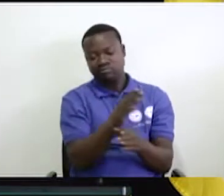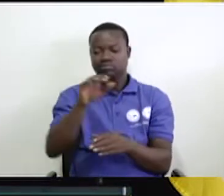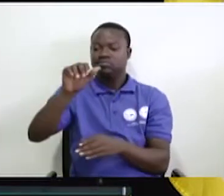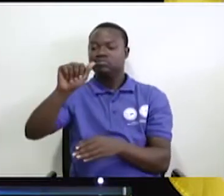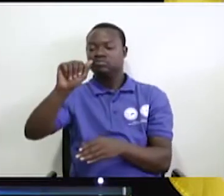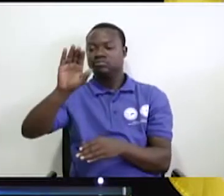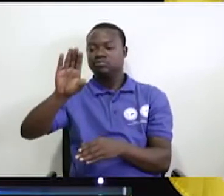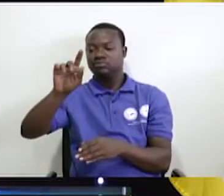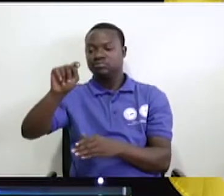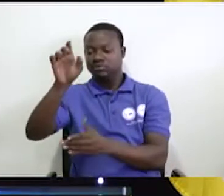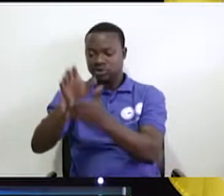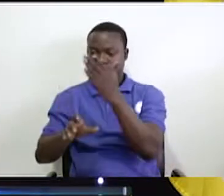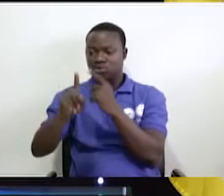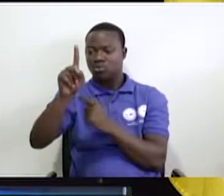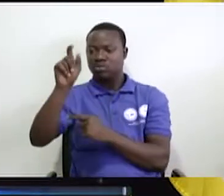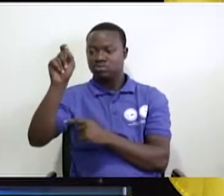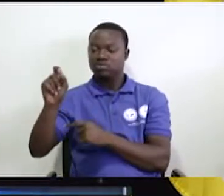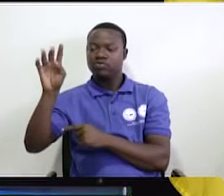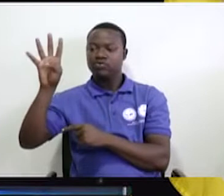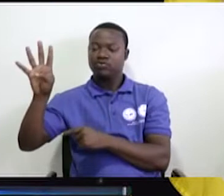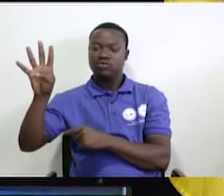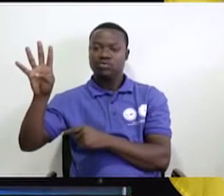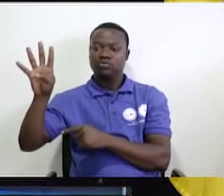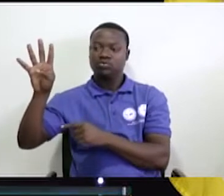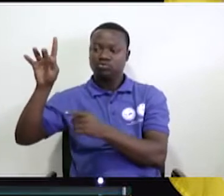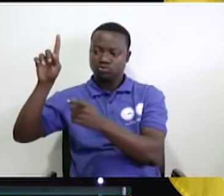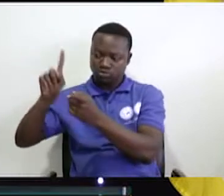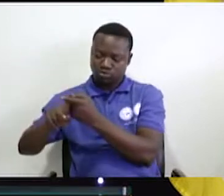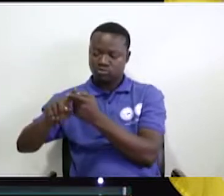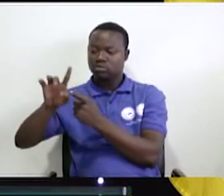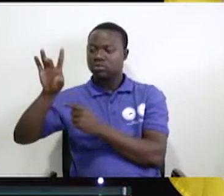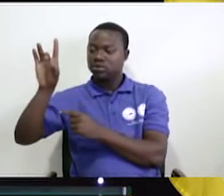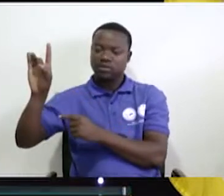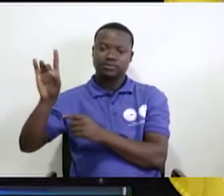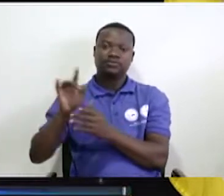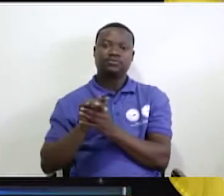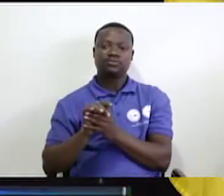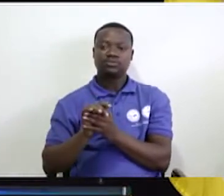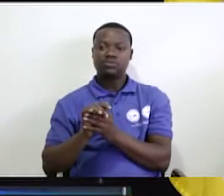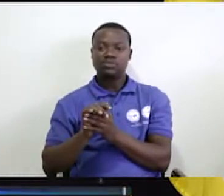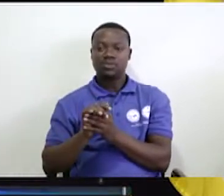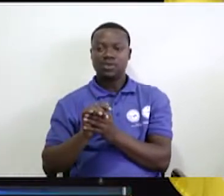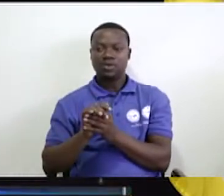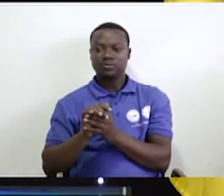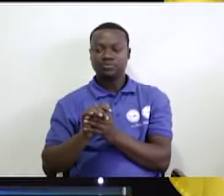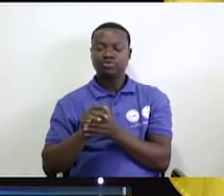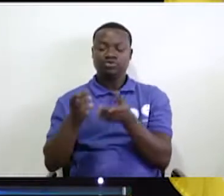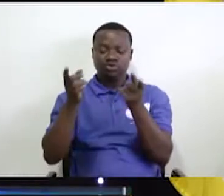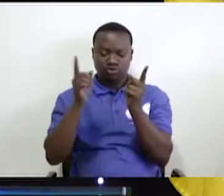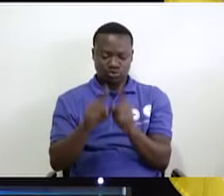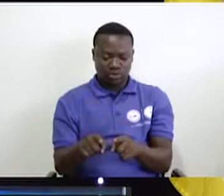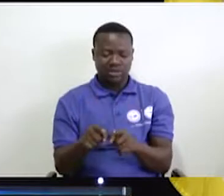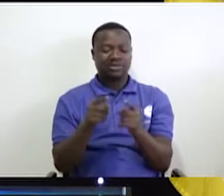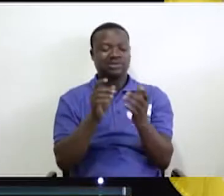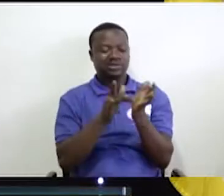4. Asmafun Yumano, Etibakun Chemunai. To 8. Ekosi and Watri. On one occasion, while he was still eating